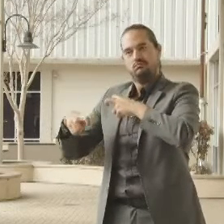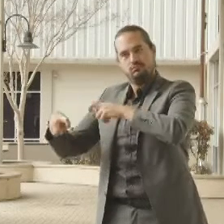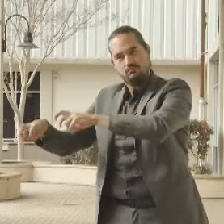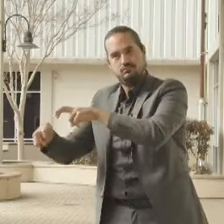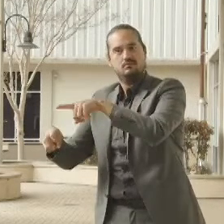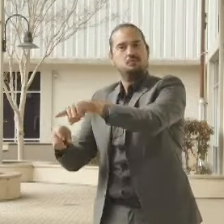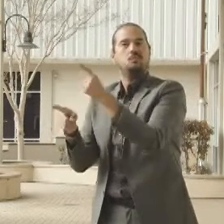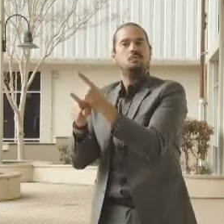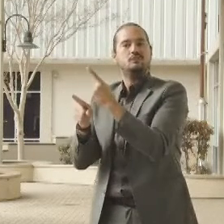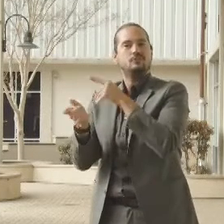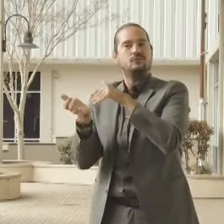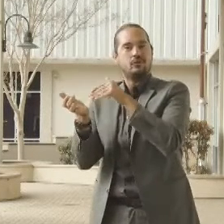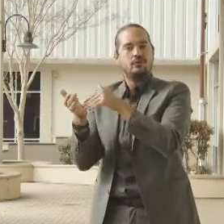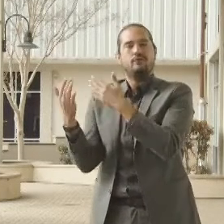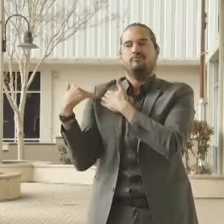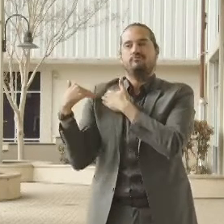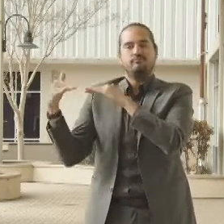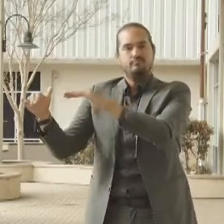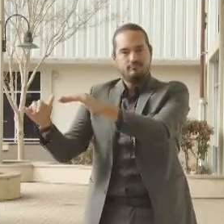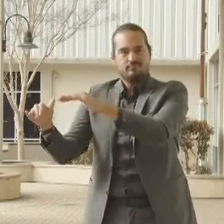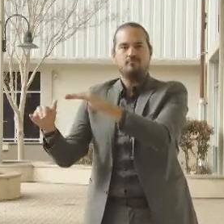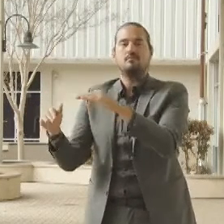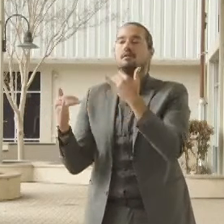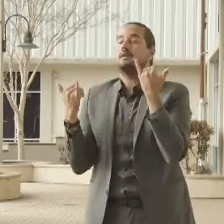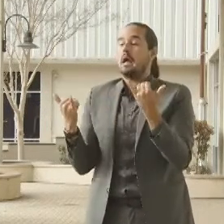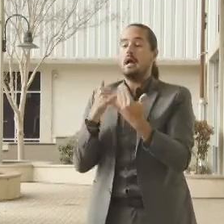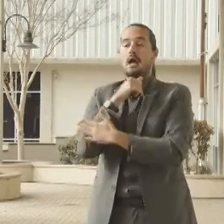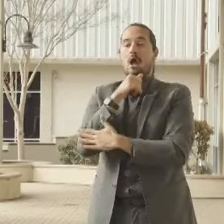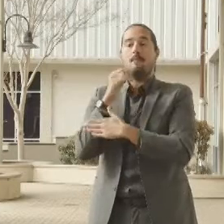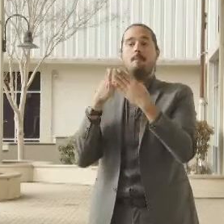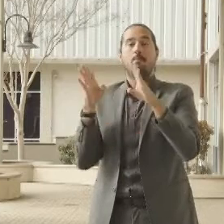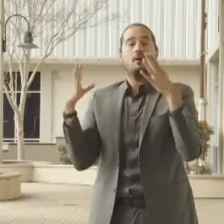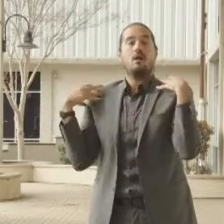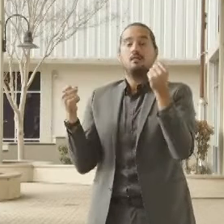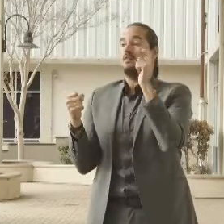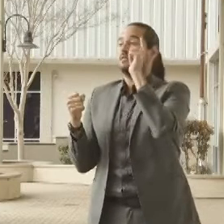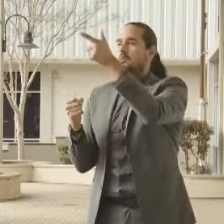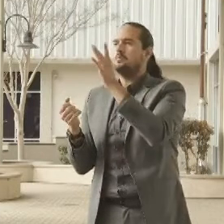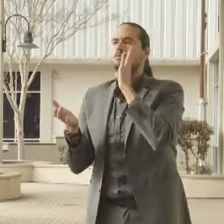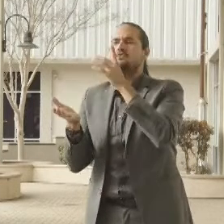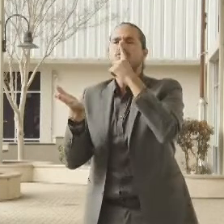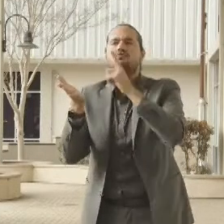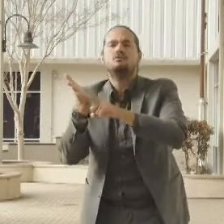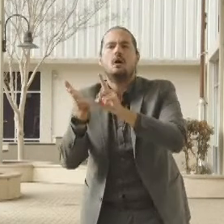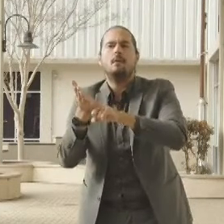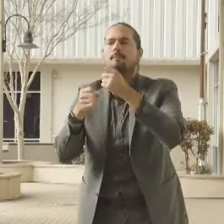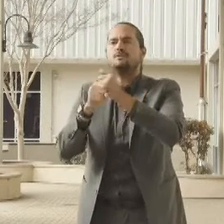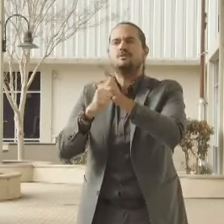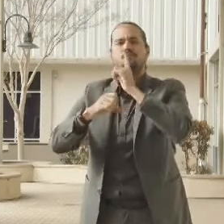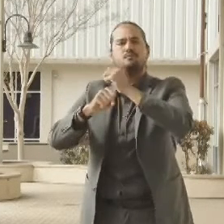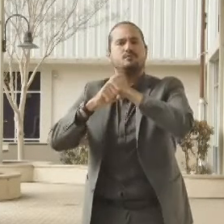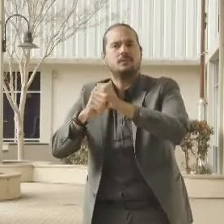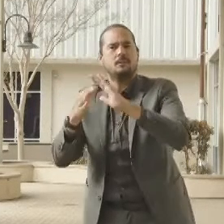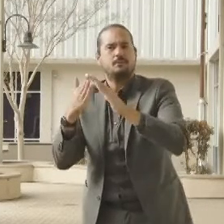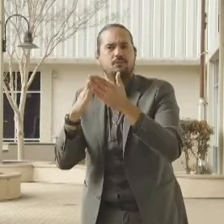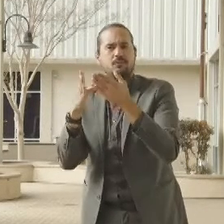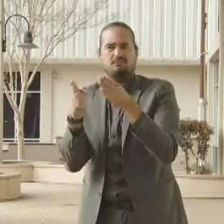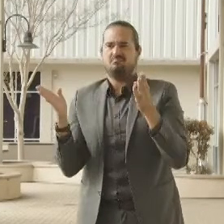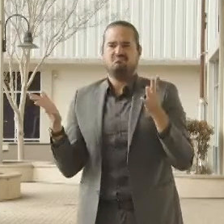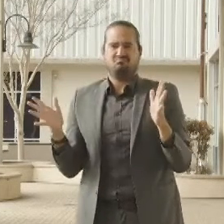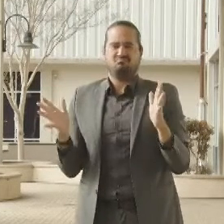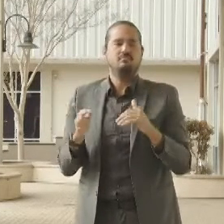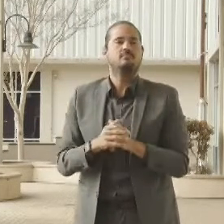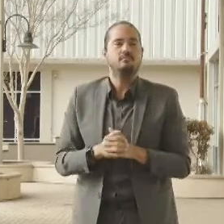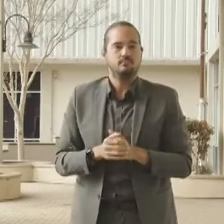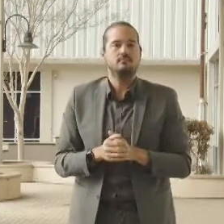to access who are otherwise vulnerable get the services that they need. Any sense of when